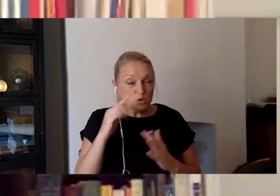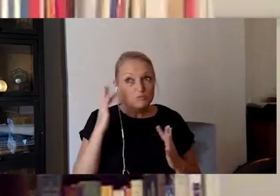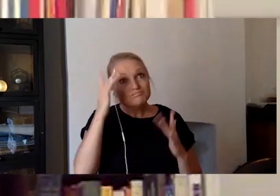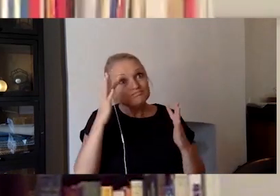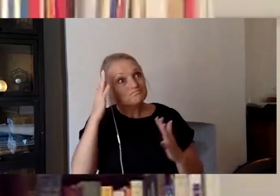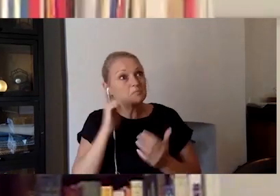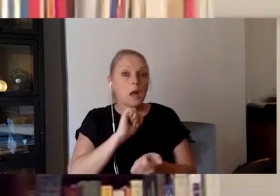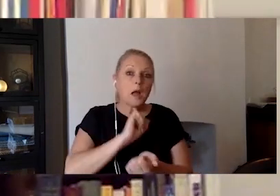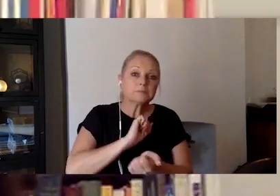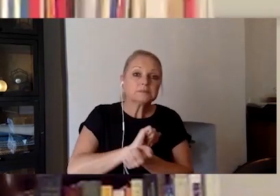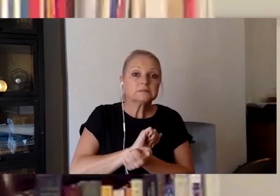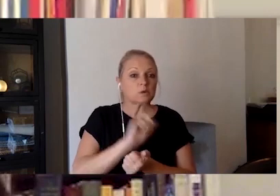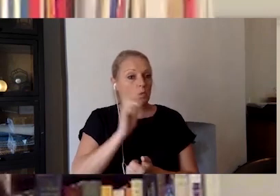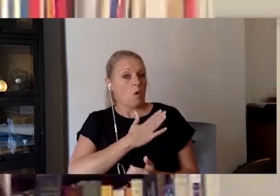health?